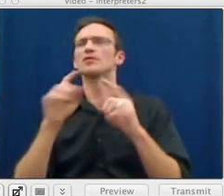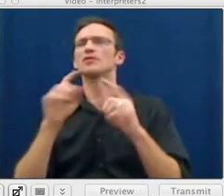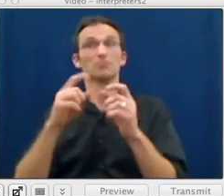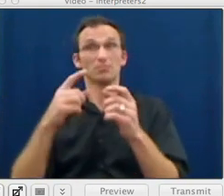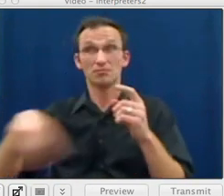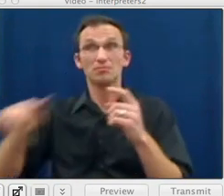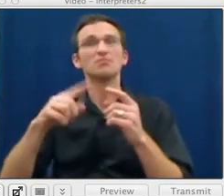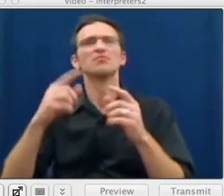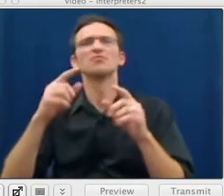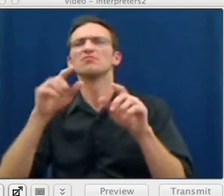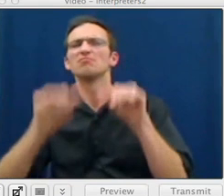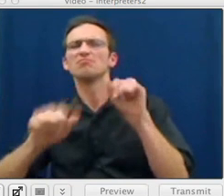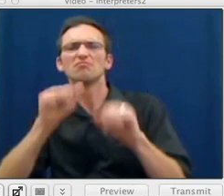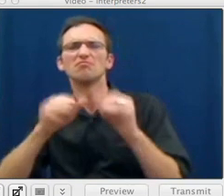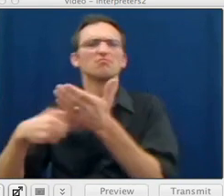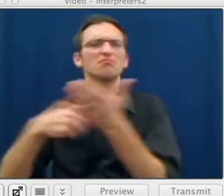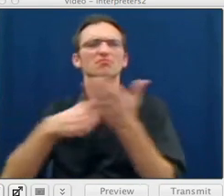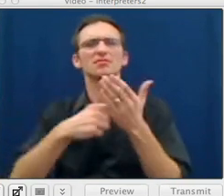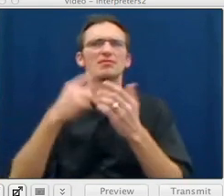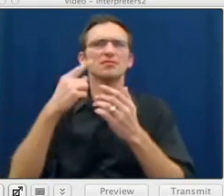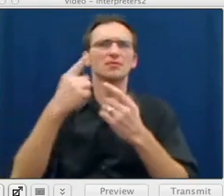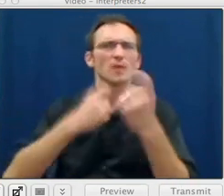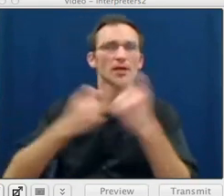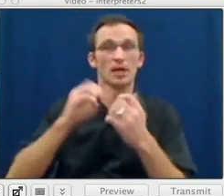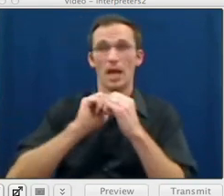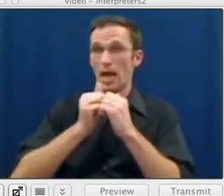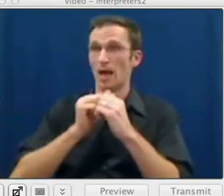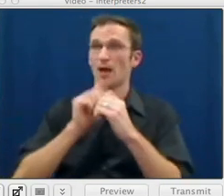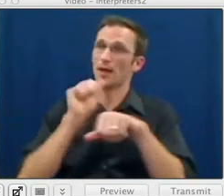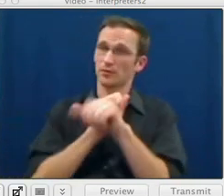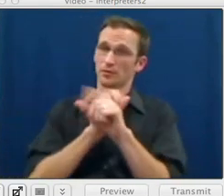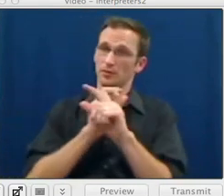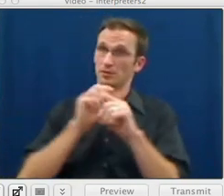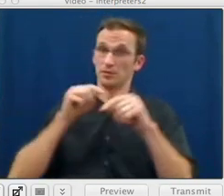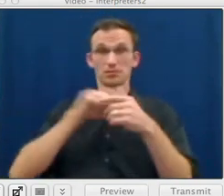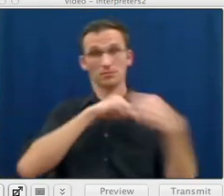learning and talking about and how they play out.